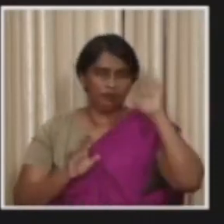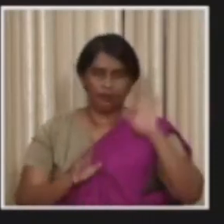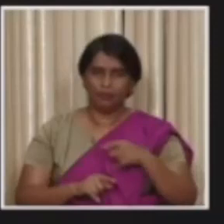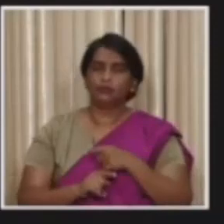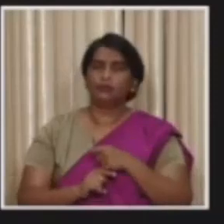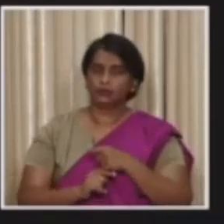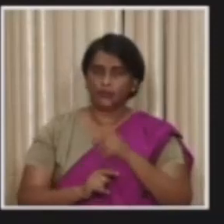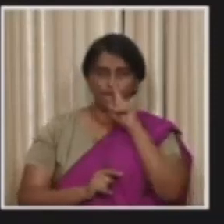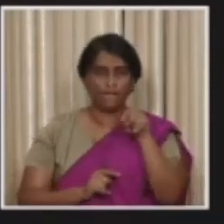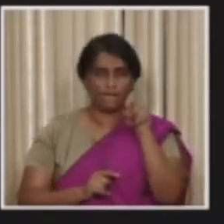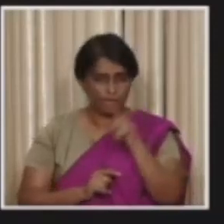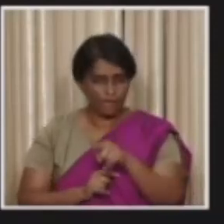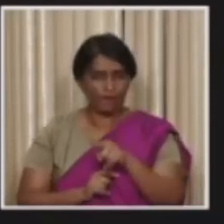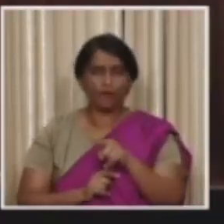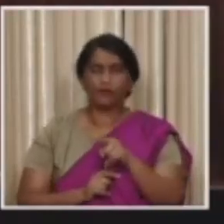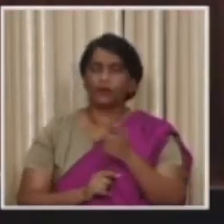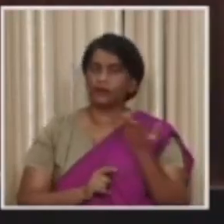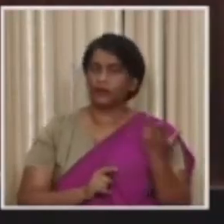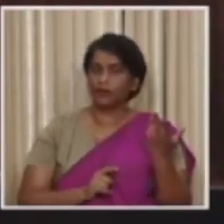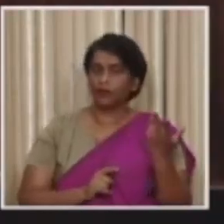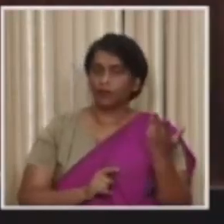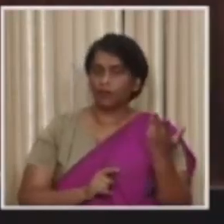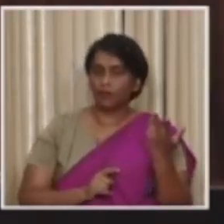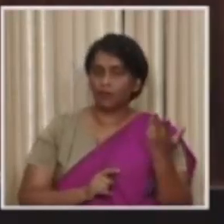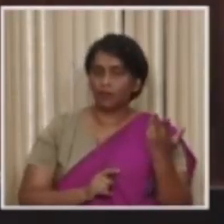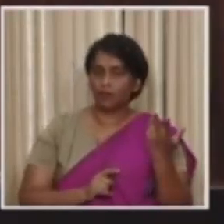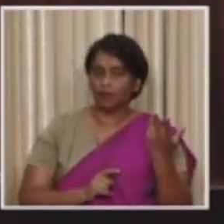prone for corruption. Thank you. Bhavin Siddhi Garu Amathumani.